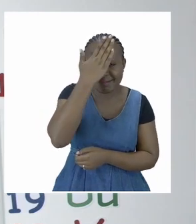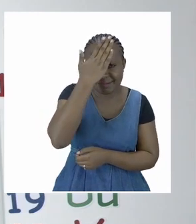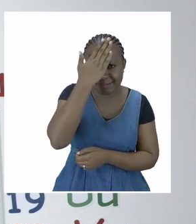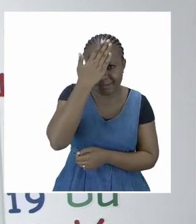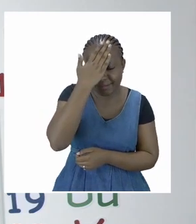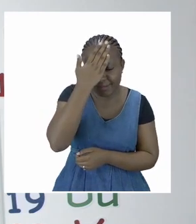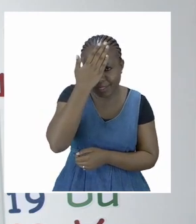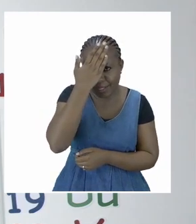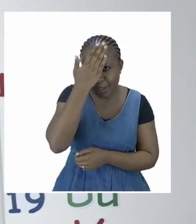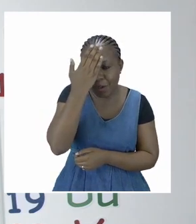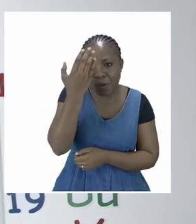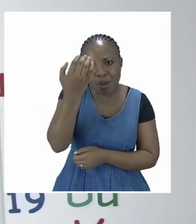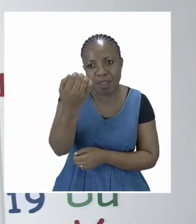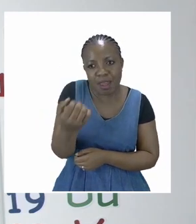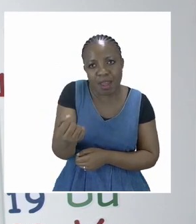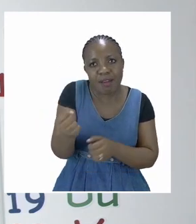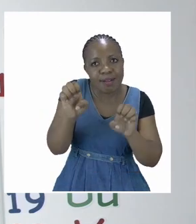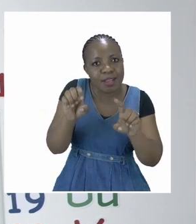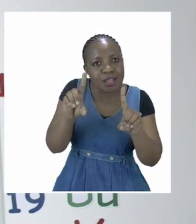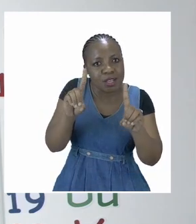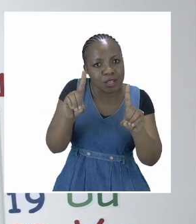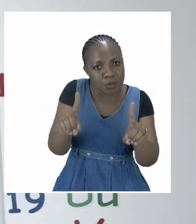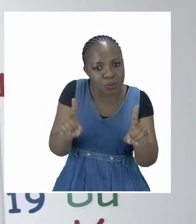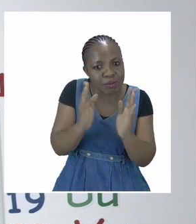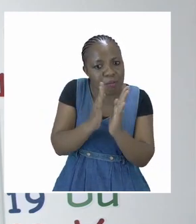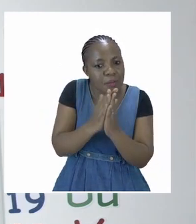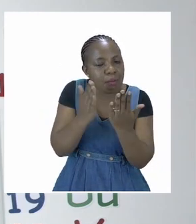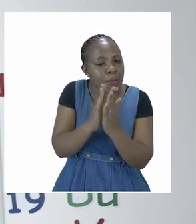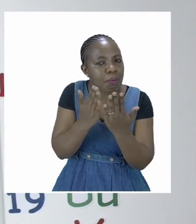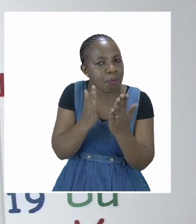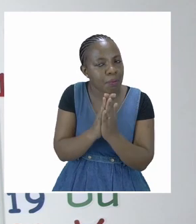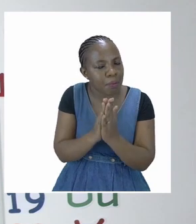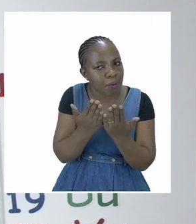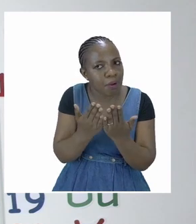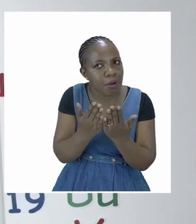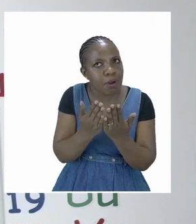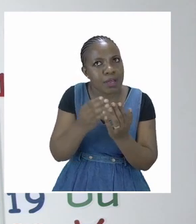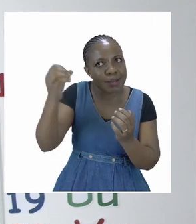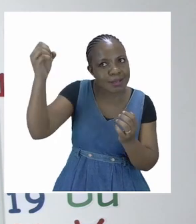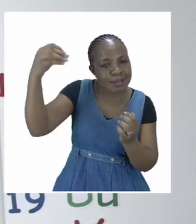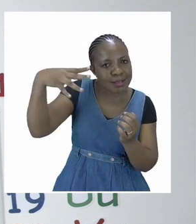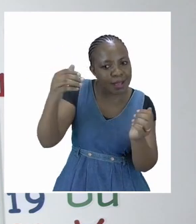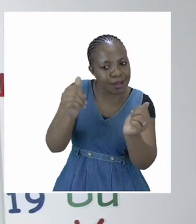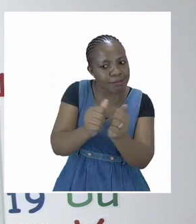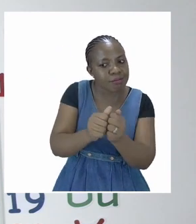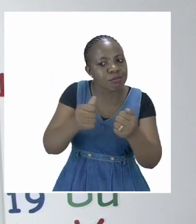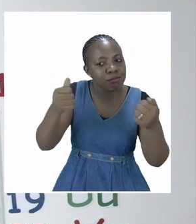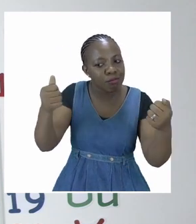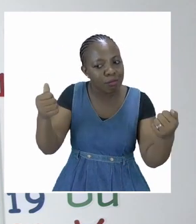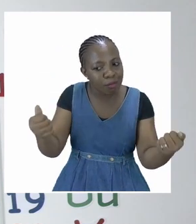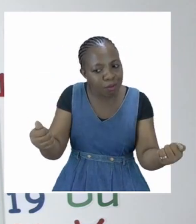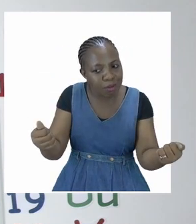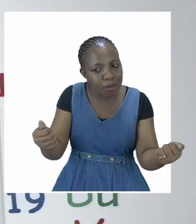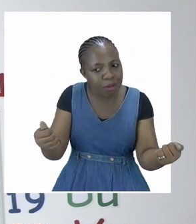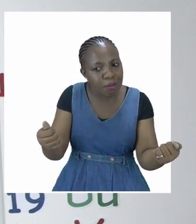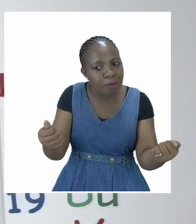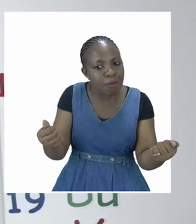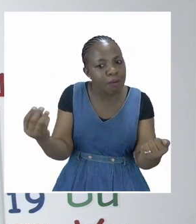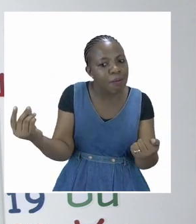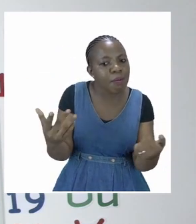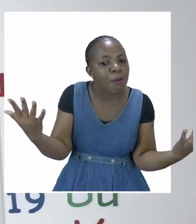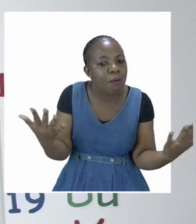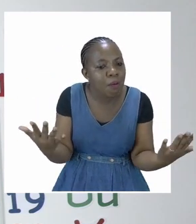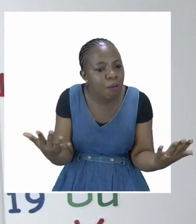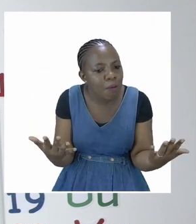booklet in our daily newspaper, street sales, or at your school every Monday